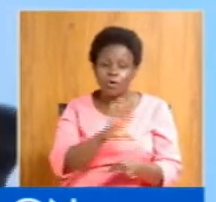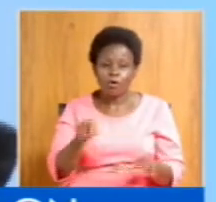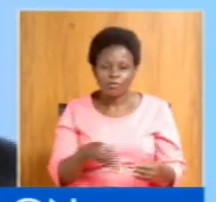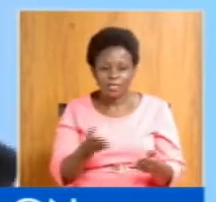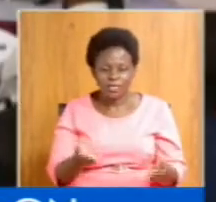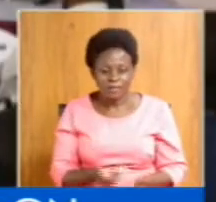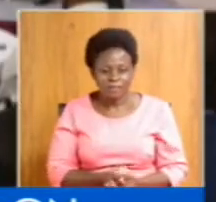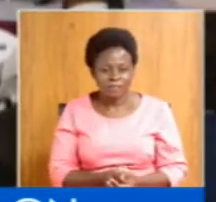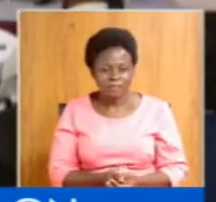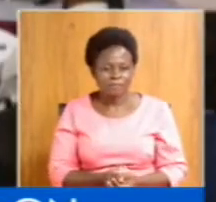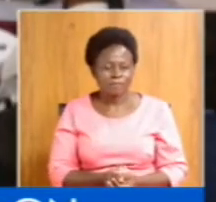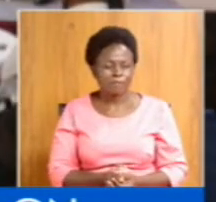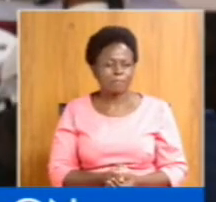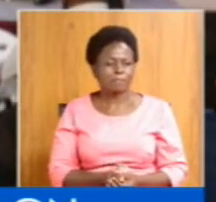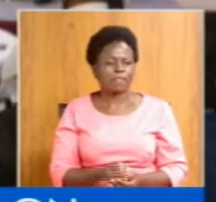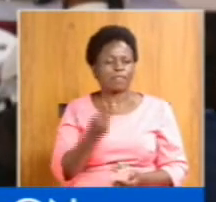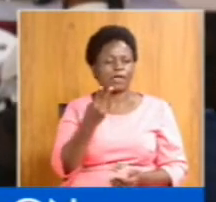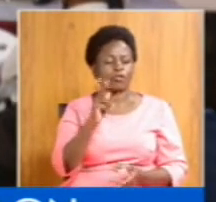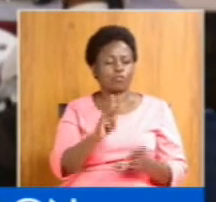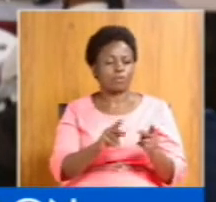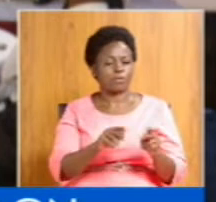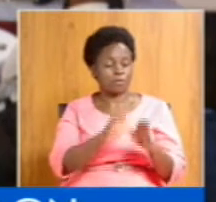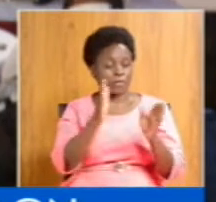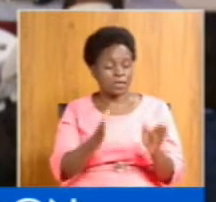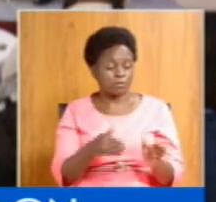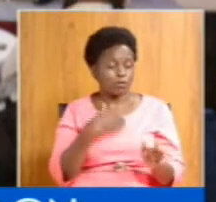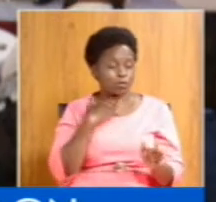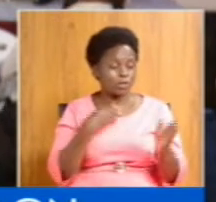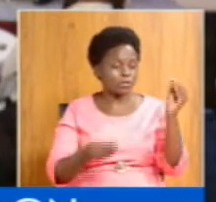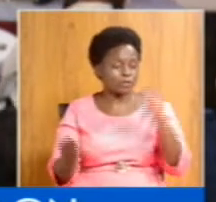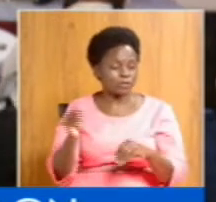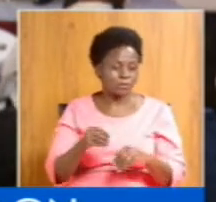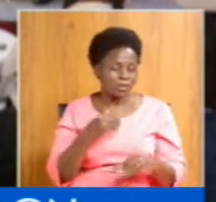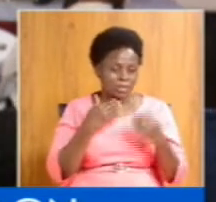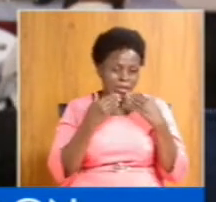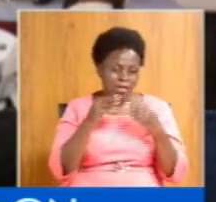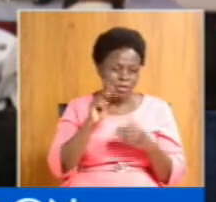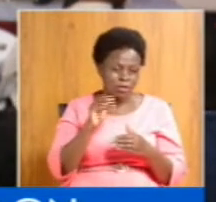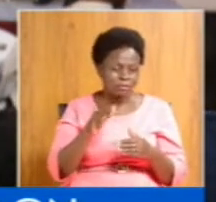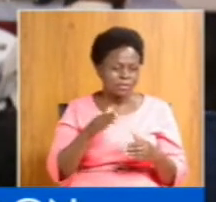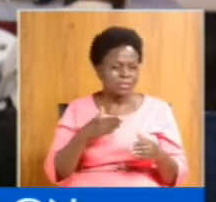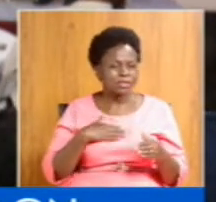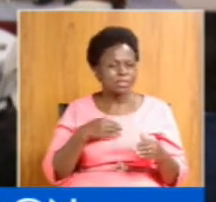Okay. Yes. There are still some two people on the table there who would want to contribute. Thank you, moderator.